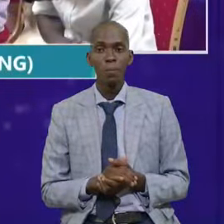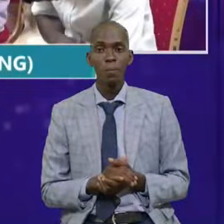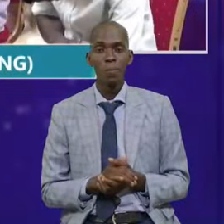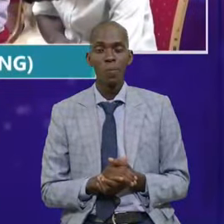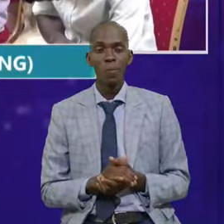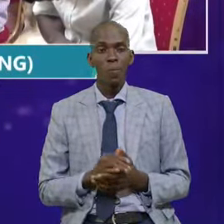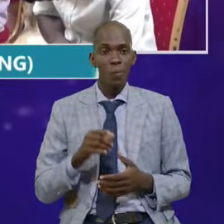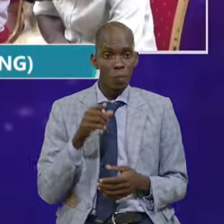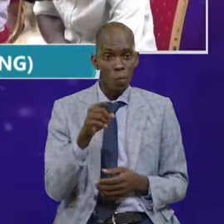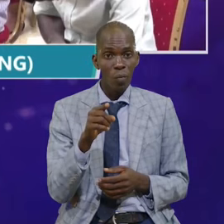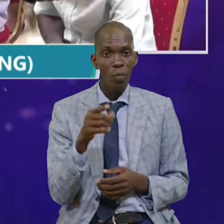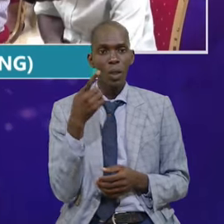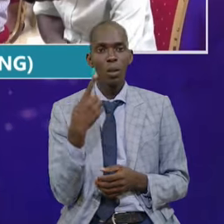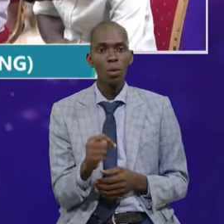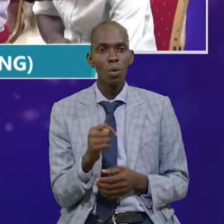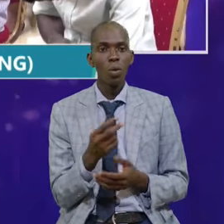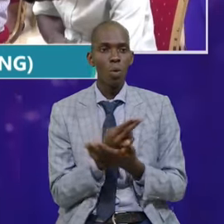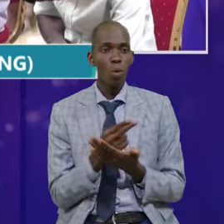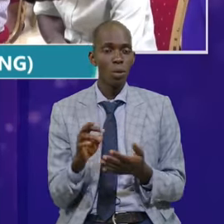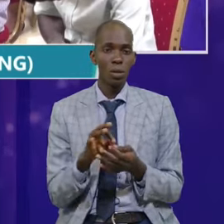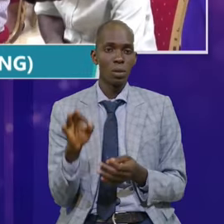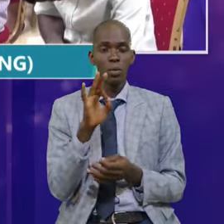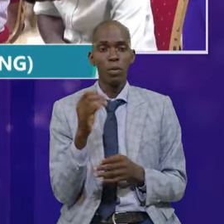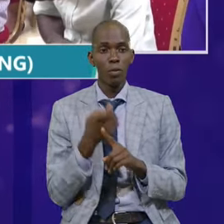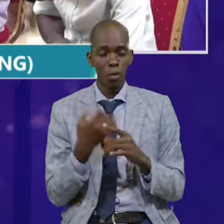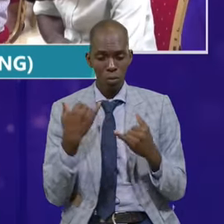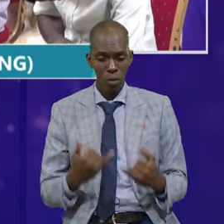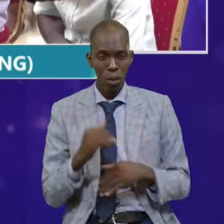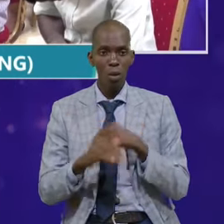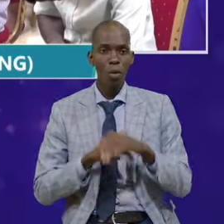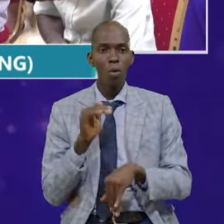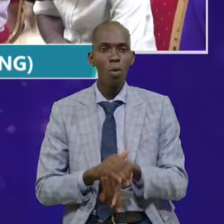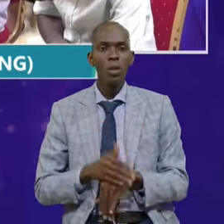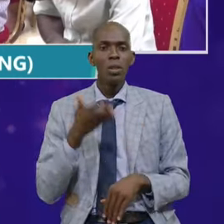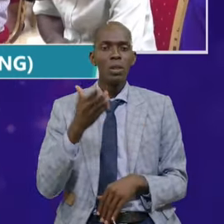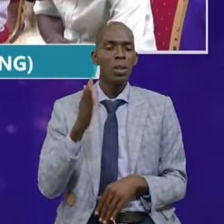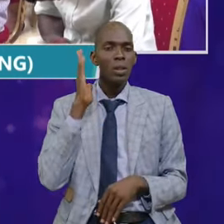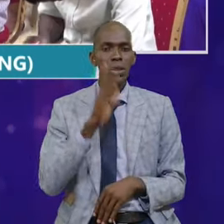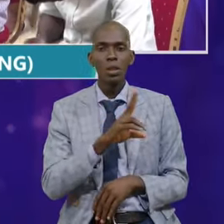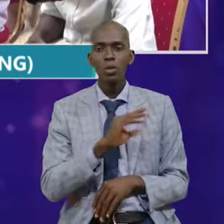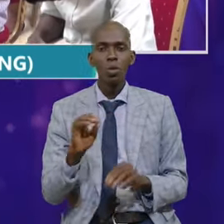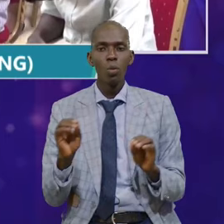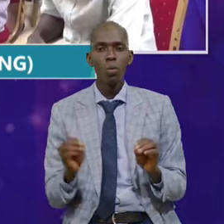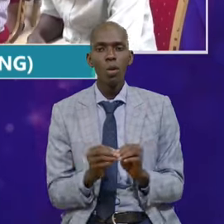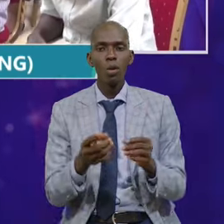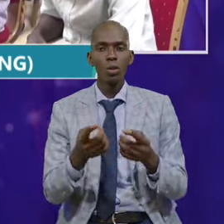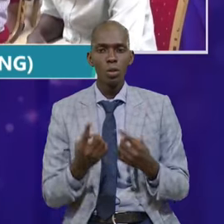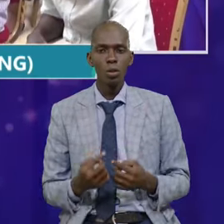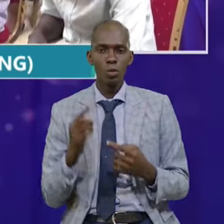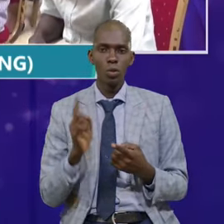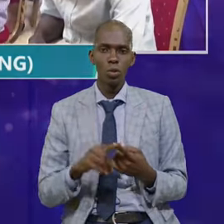city, for henceforth there shall no more come into thee